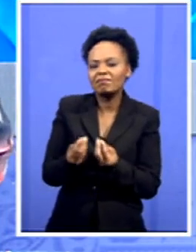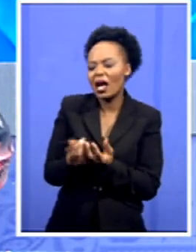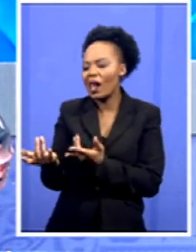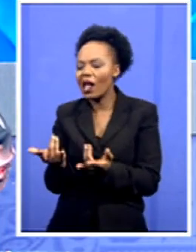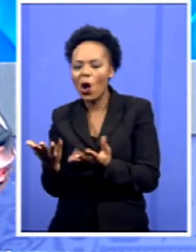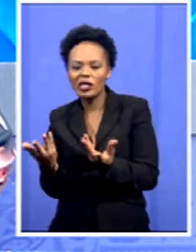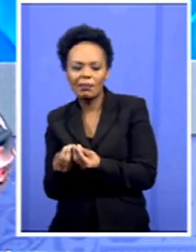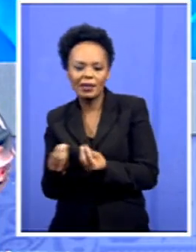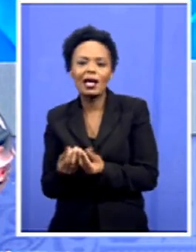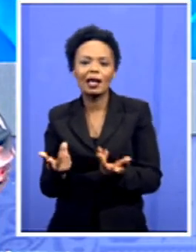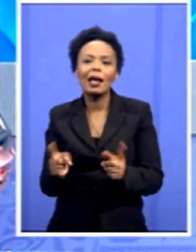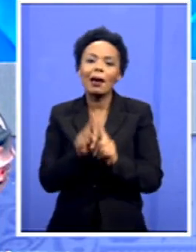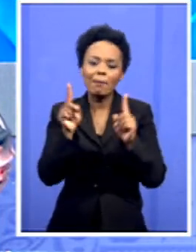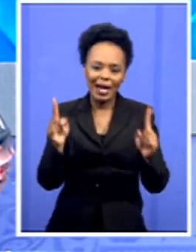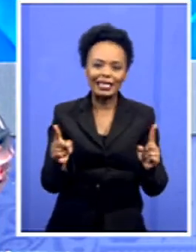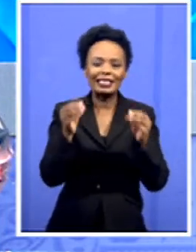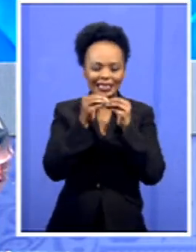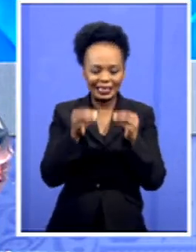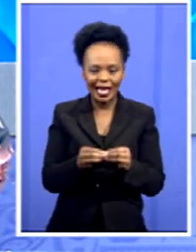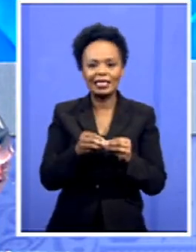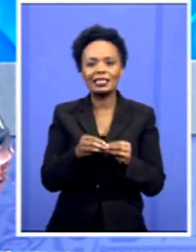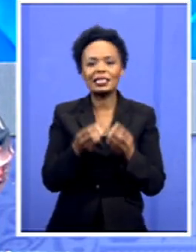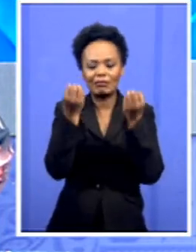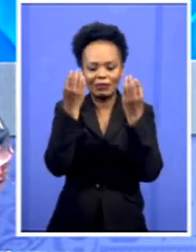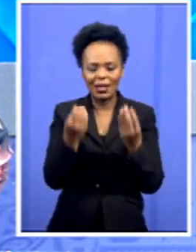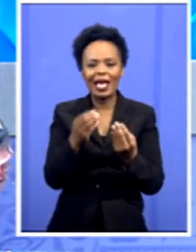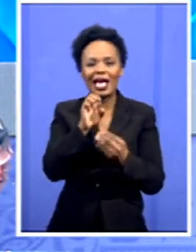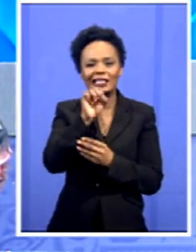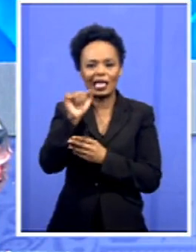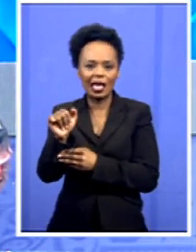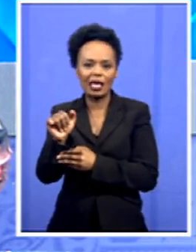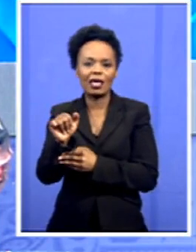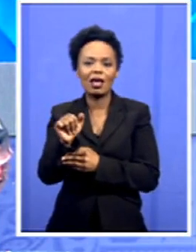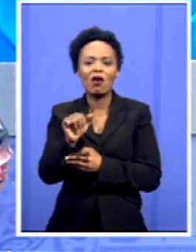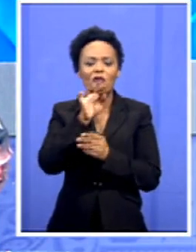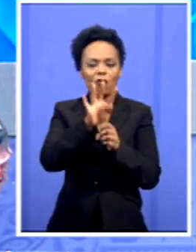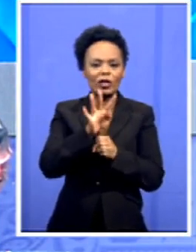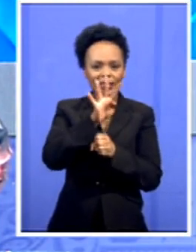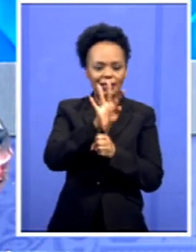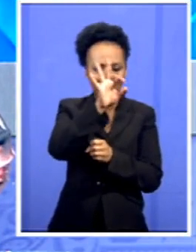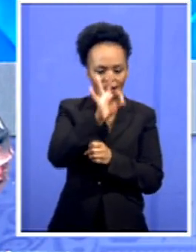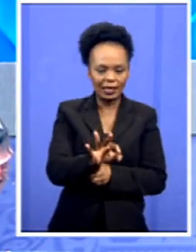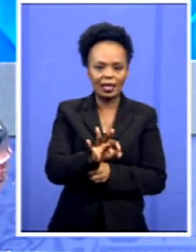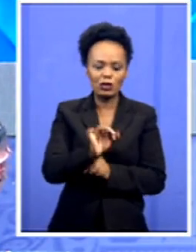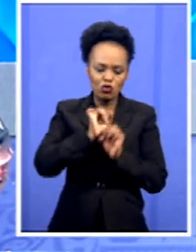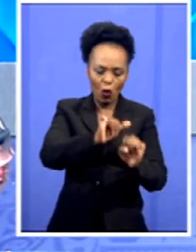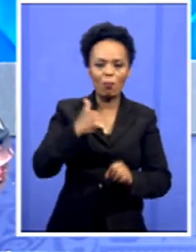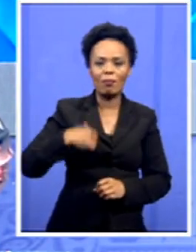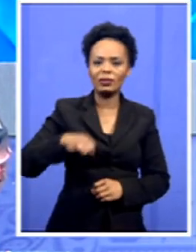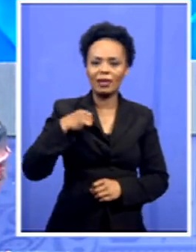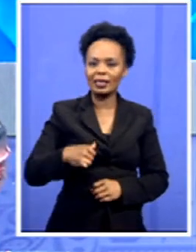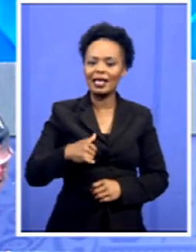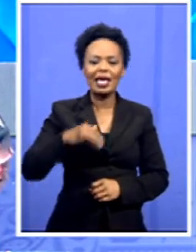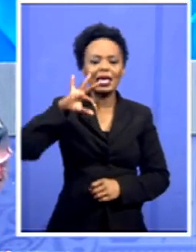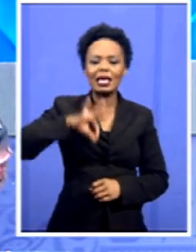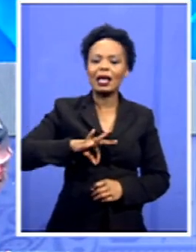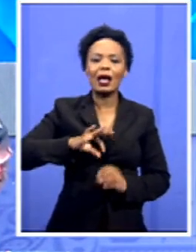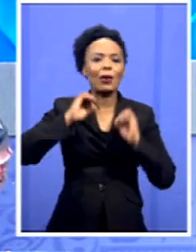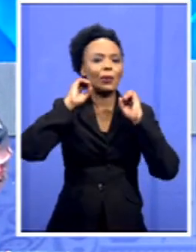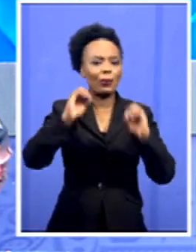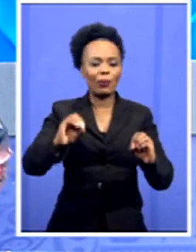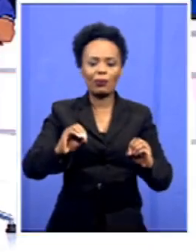sources. But according to Stats SA, 14% of people in your municipality have no means of income. What are you